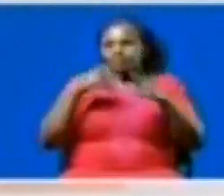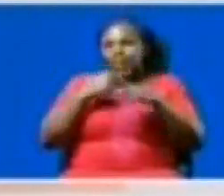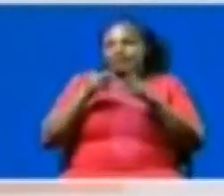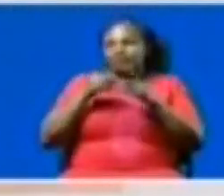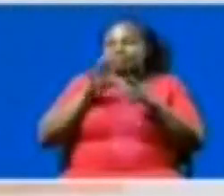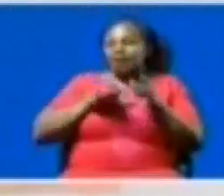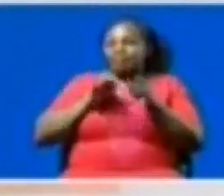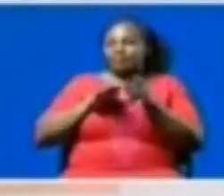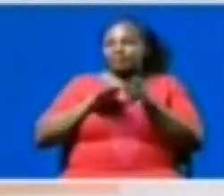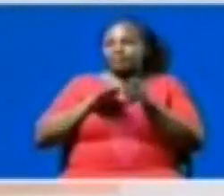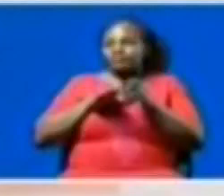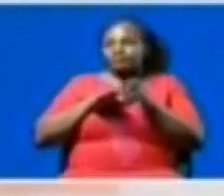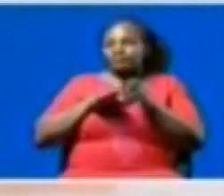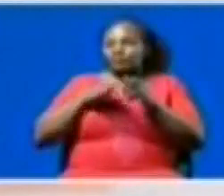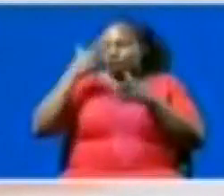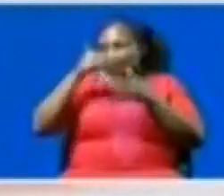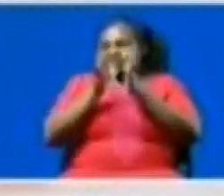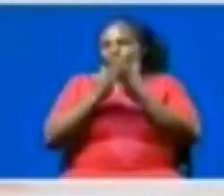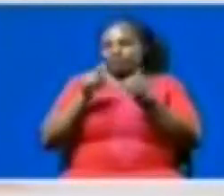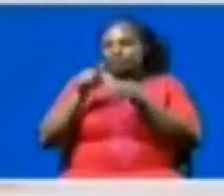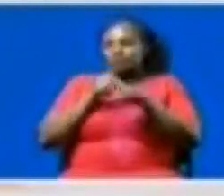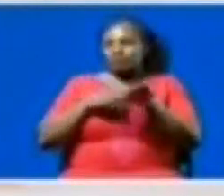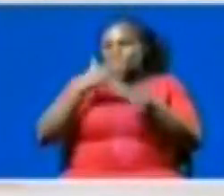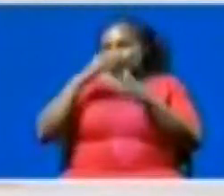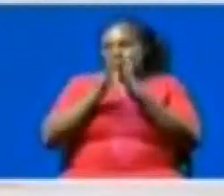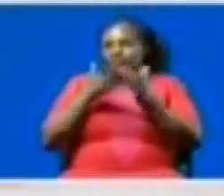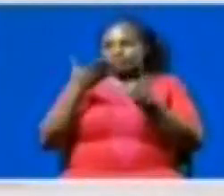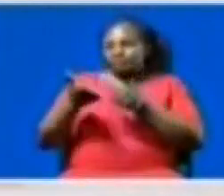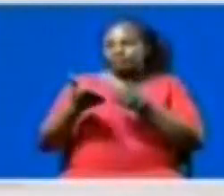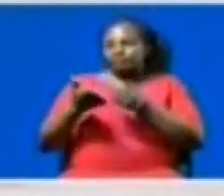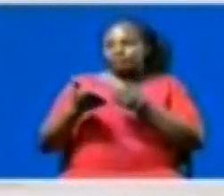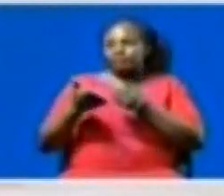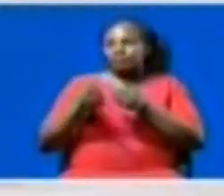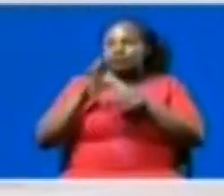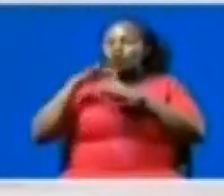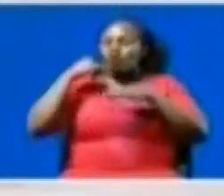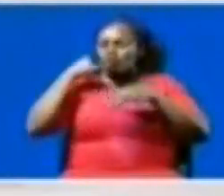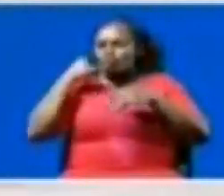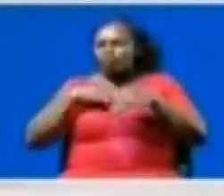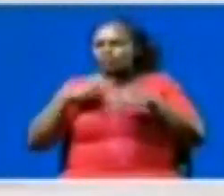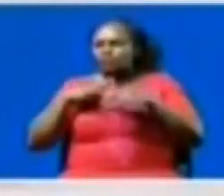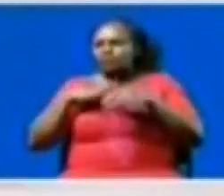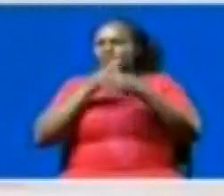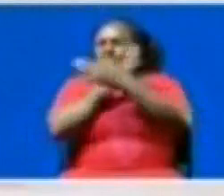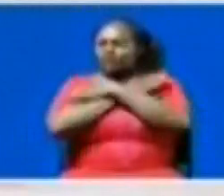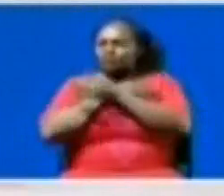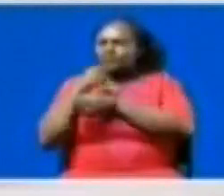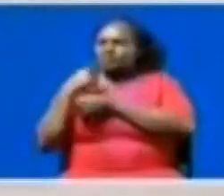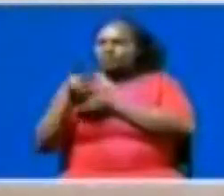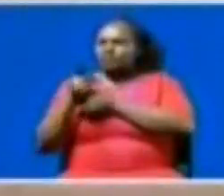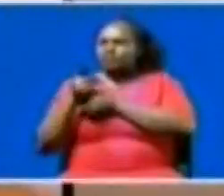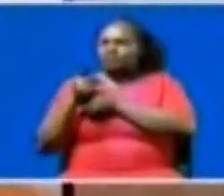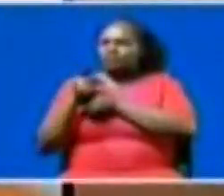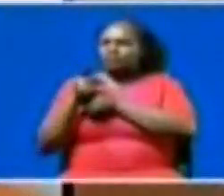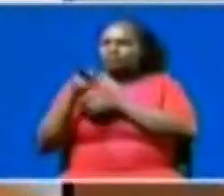And my mom is not on Facebook. At that time, she was not on Facebook. Now she is. Because she was called by someone's friend. And she was